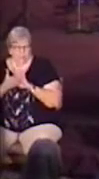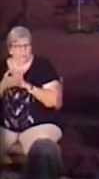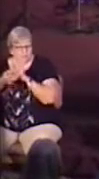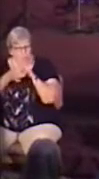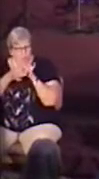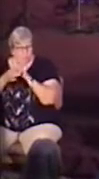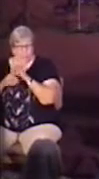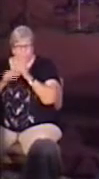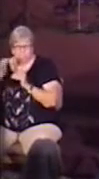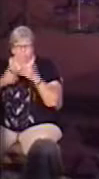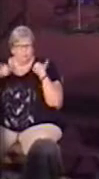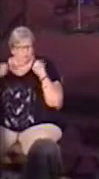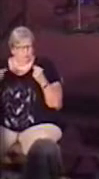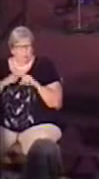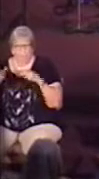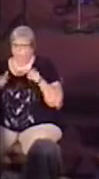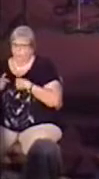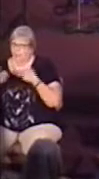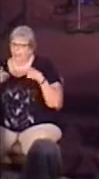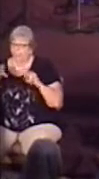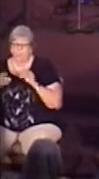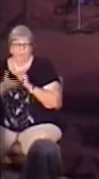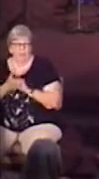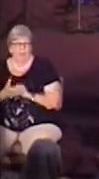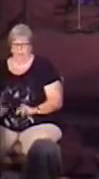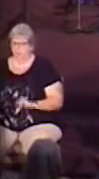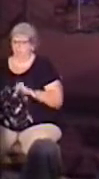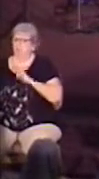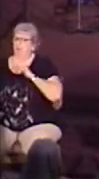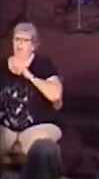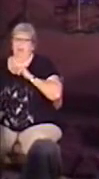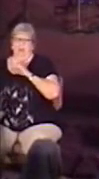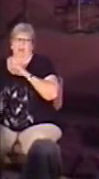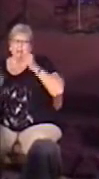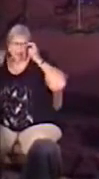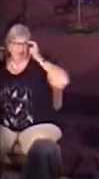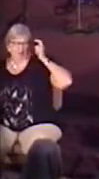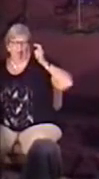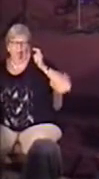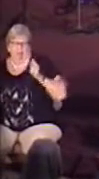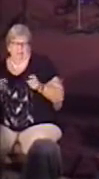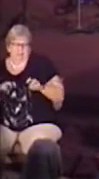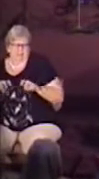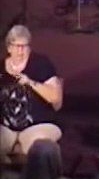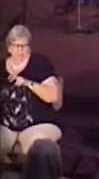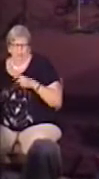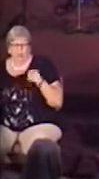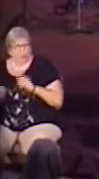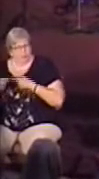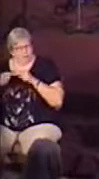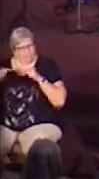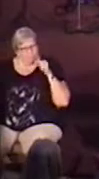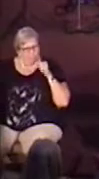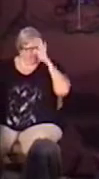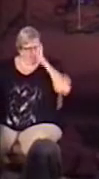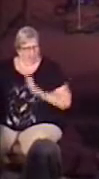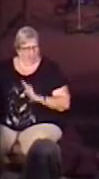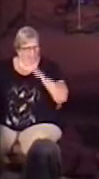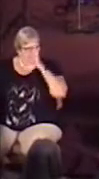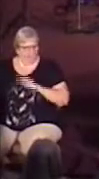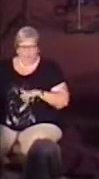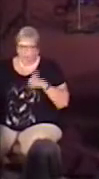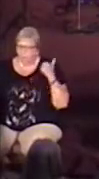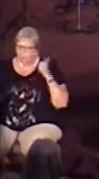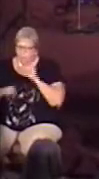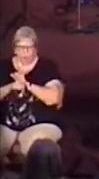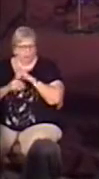strong, but we have a bunch of people who are proud and arrogant and selfish, we are literally opposing God. God will not be in the work